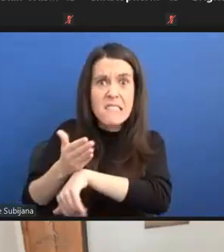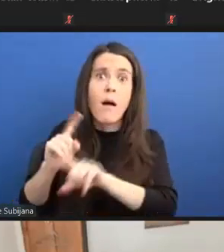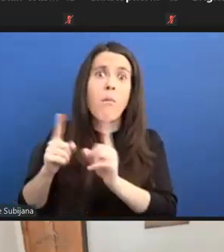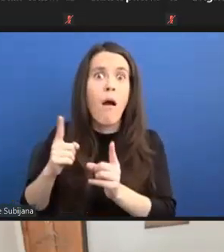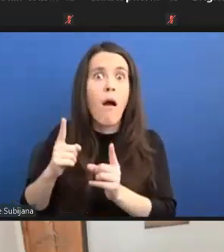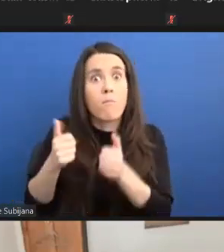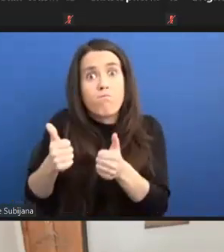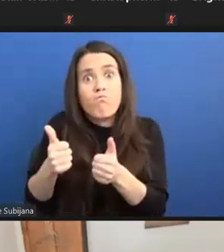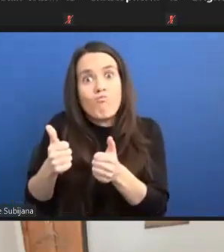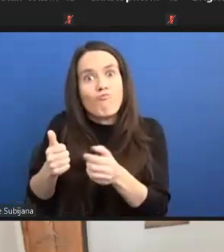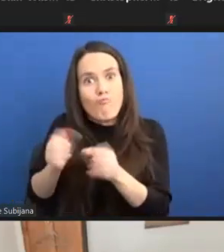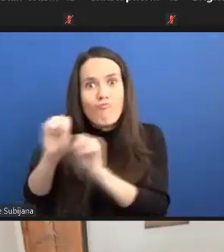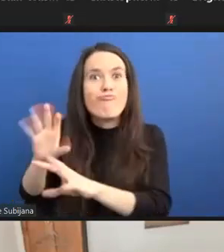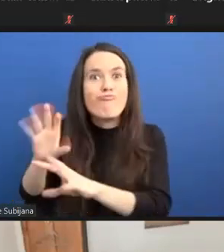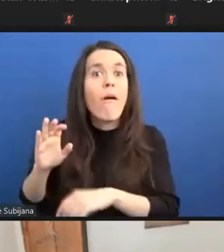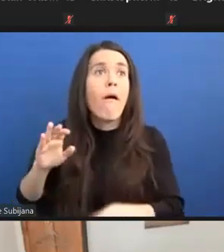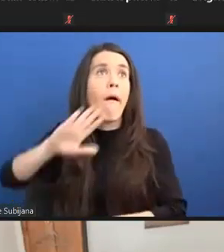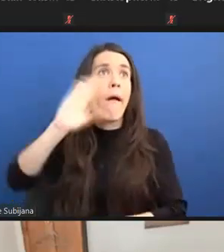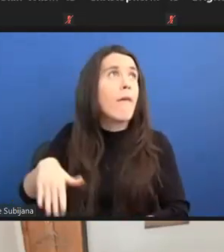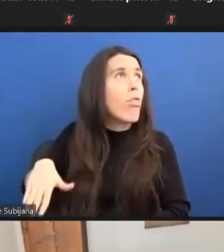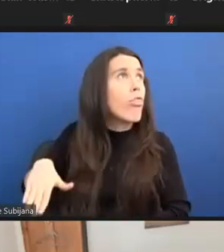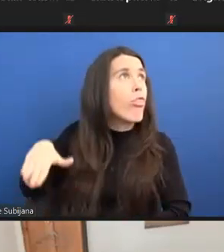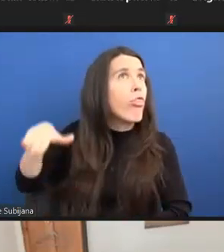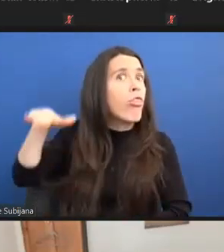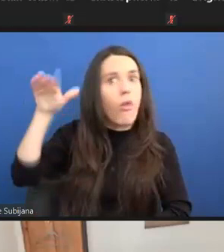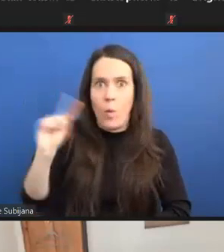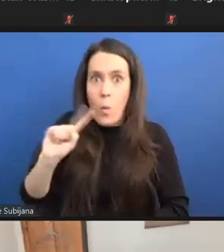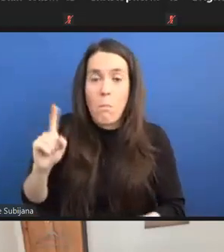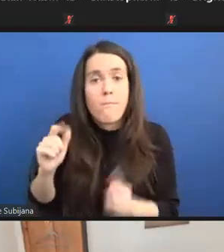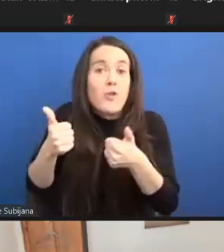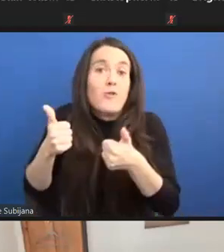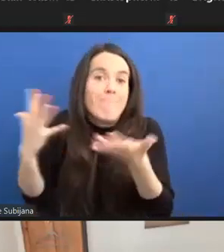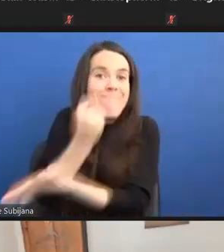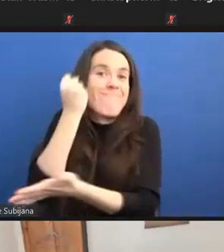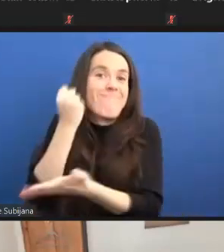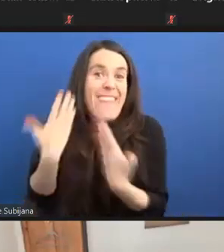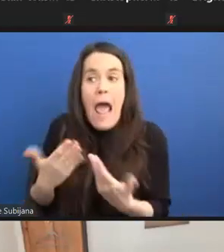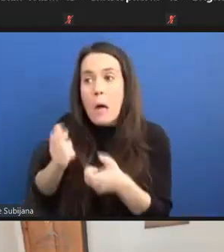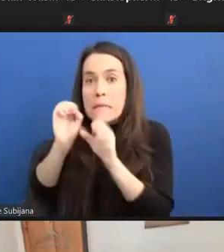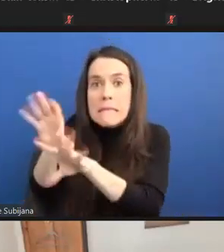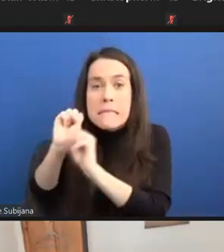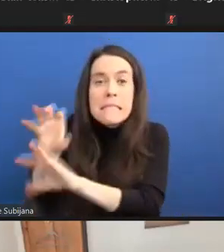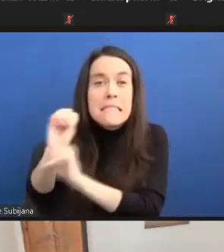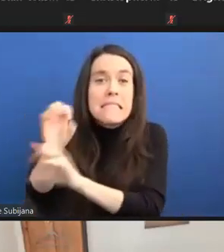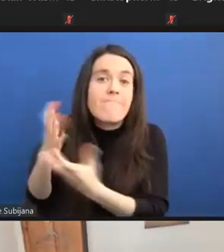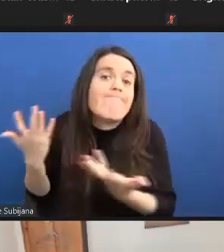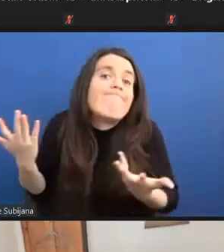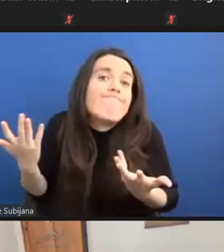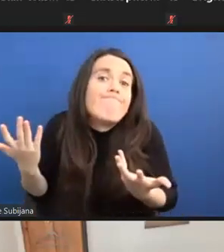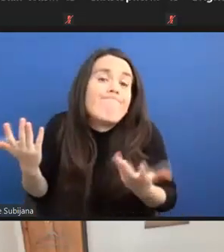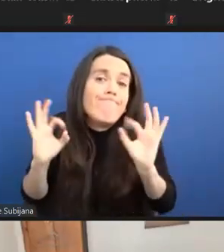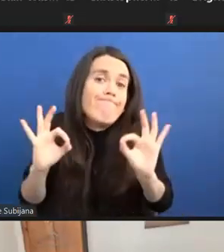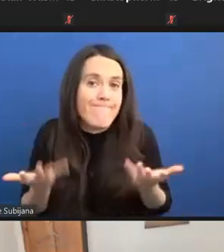So at any stage, the hands of teachers, they can really